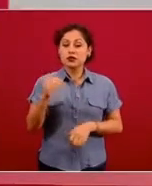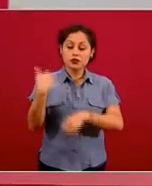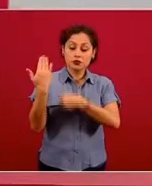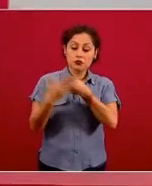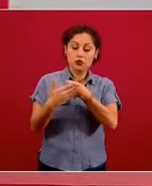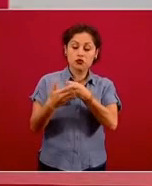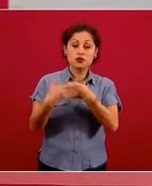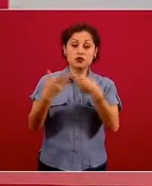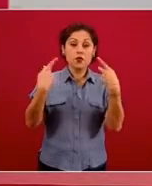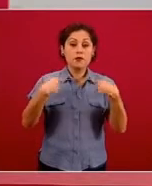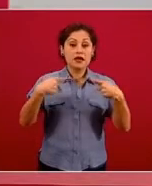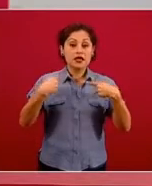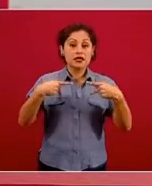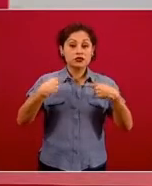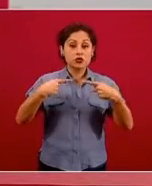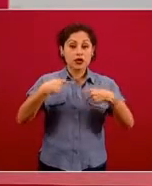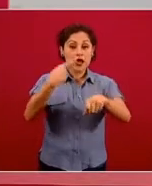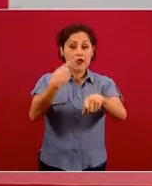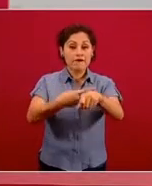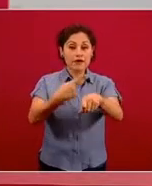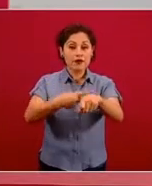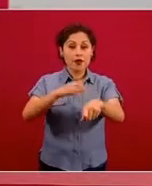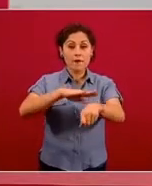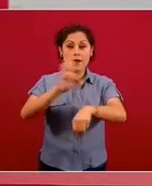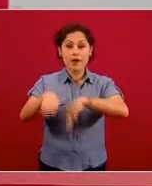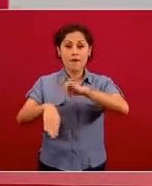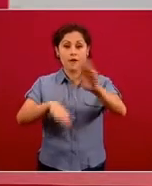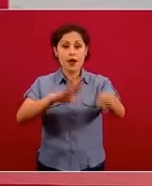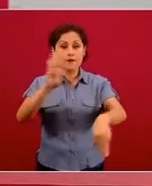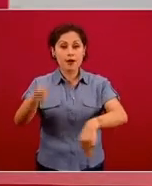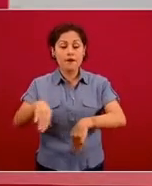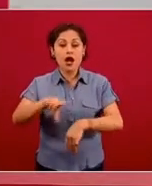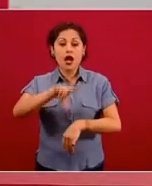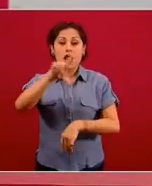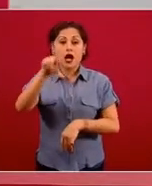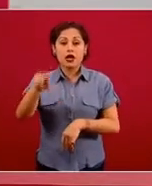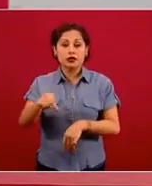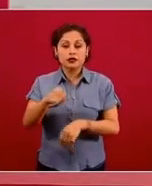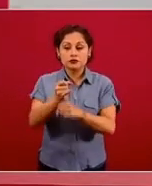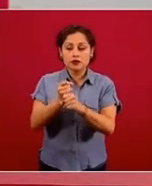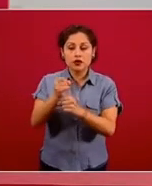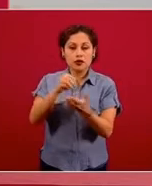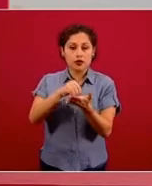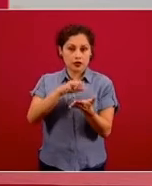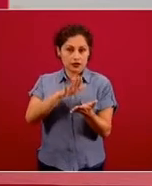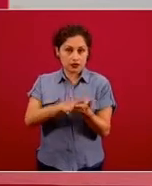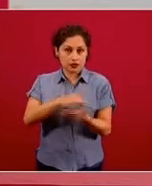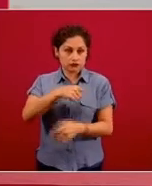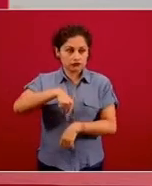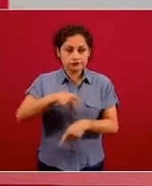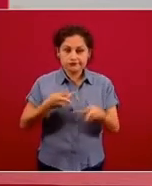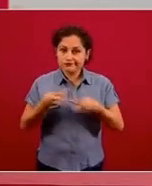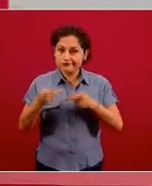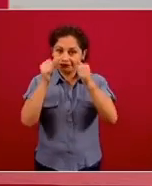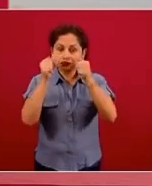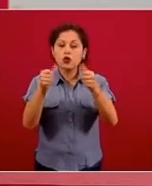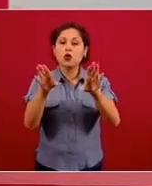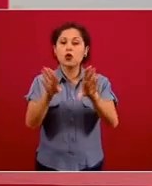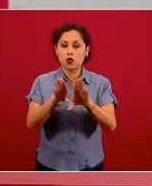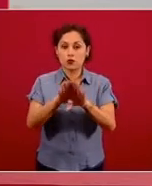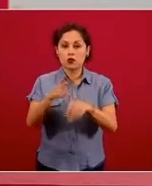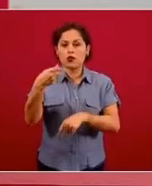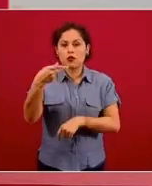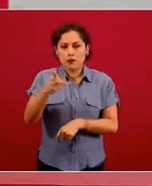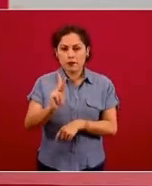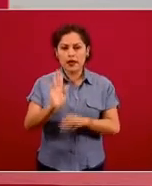going to happen y if las we have previsiones an que important se tienen number que of tomar desde el punto de vista deaths, técnico, and what are pero the también, provisions that have to be independientemente del adopted número, from the cuáles